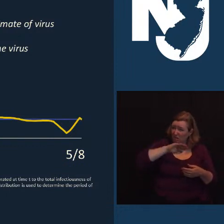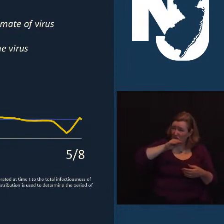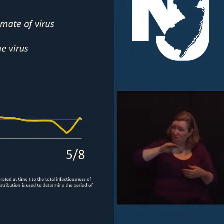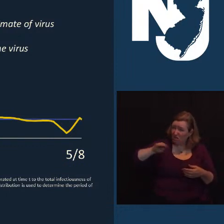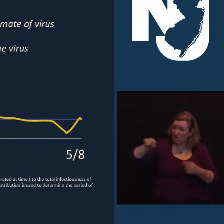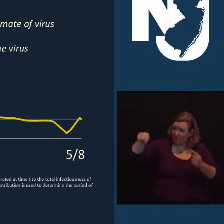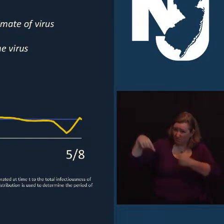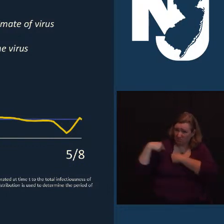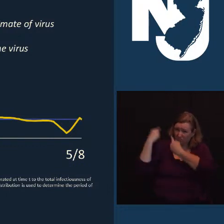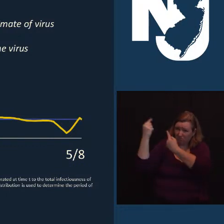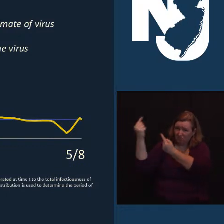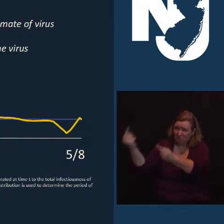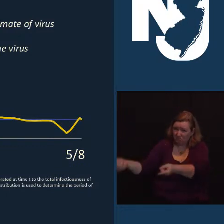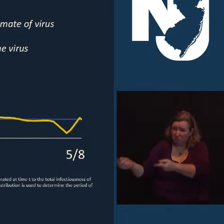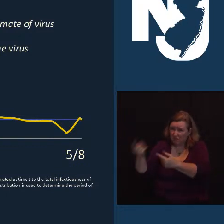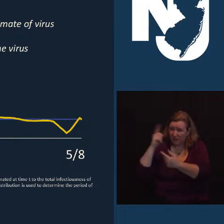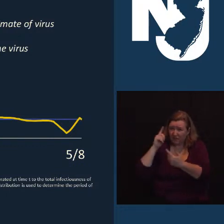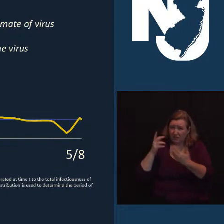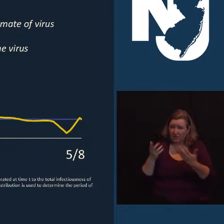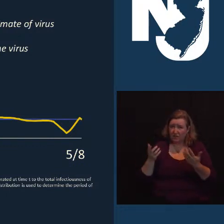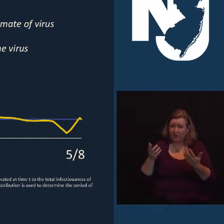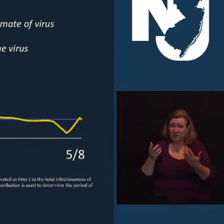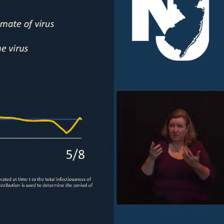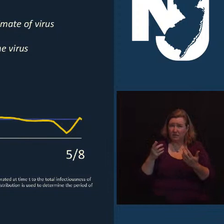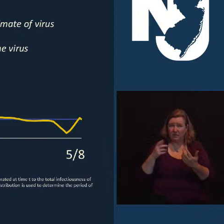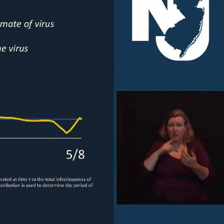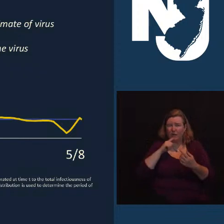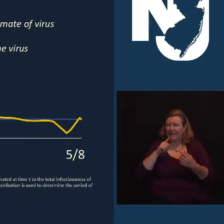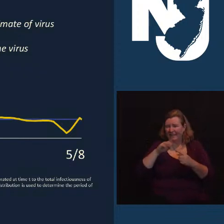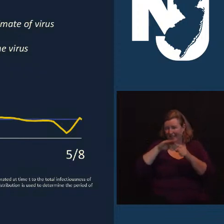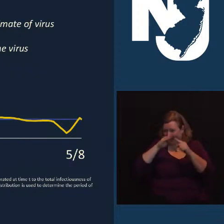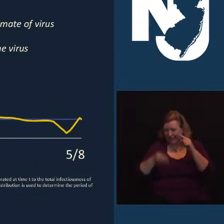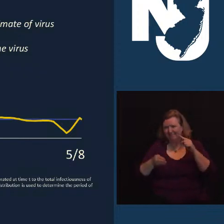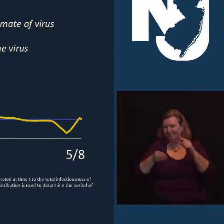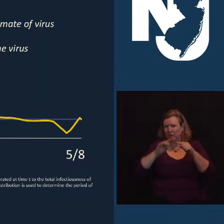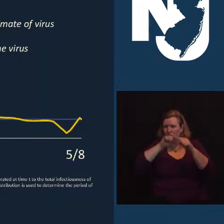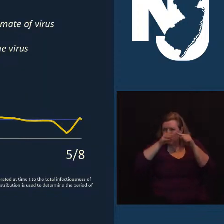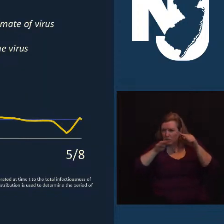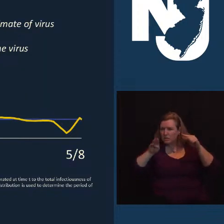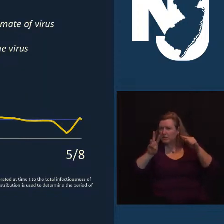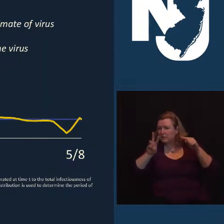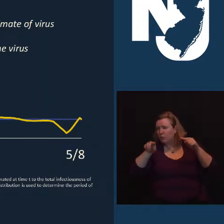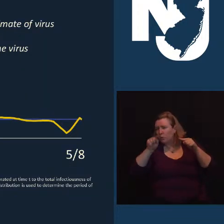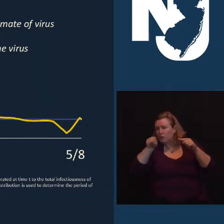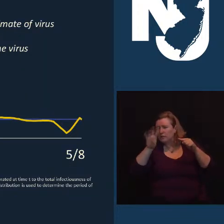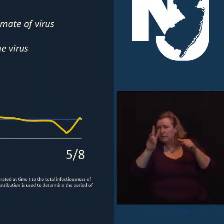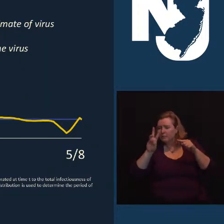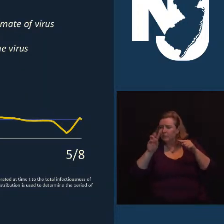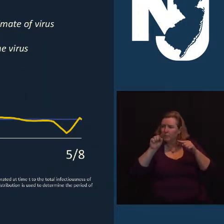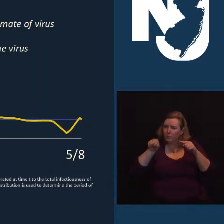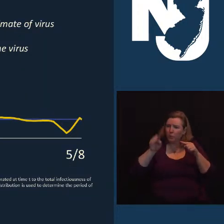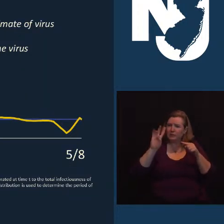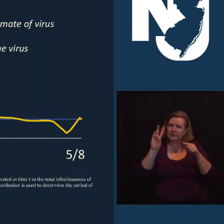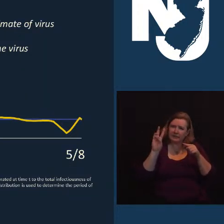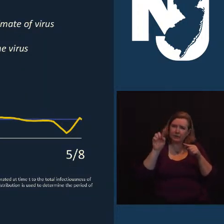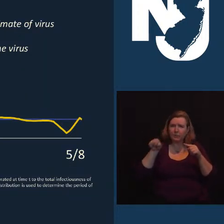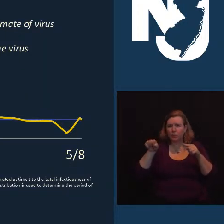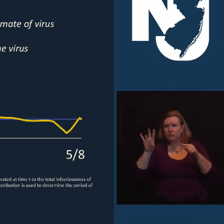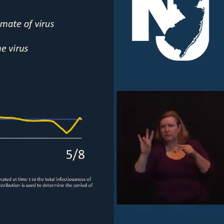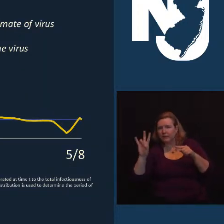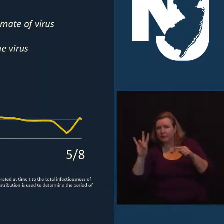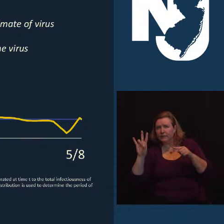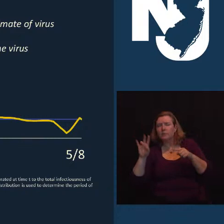period of time, and God willing, it stays there. I think on Monday, Mahan, can we show these